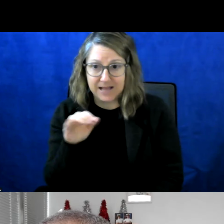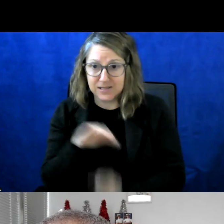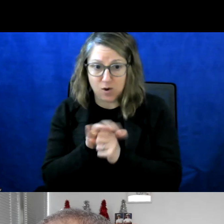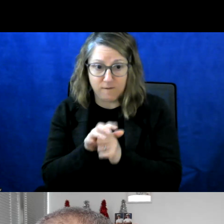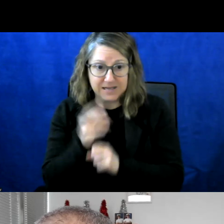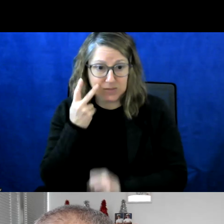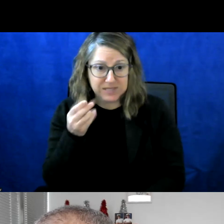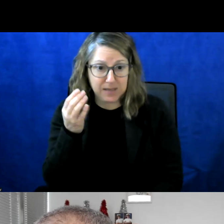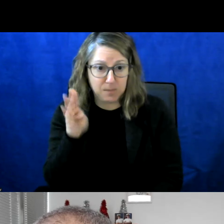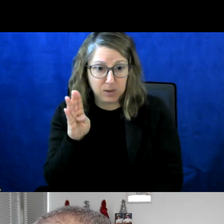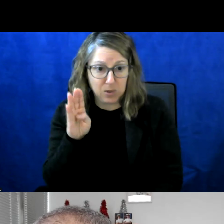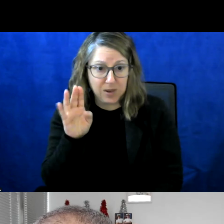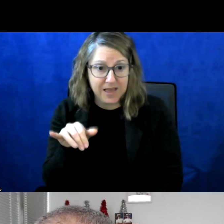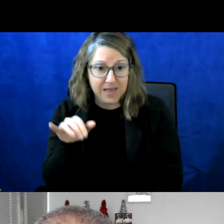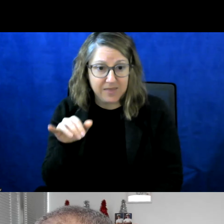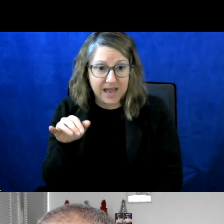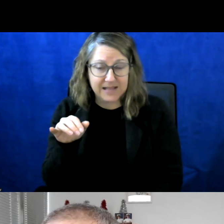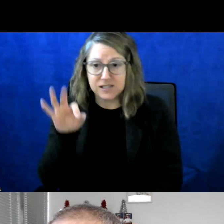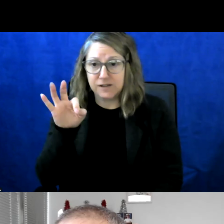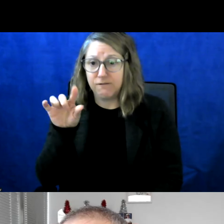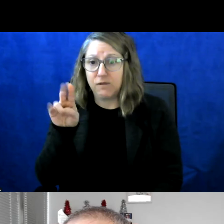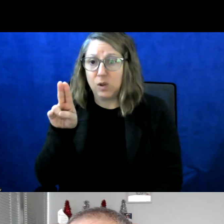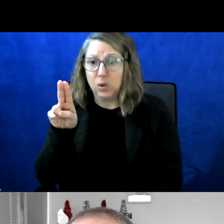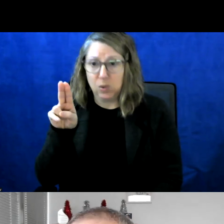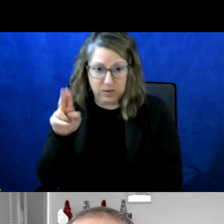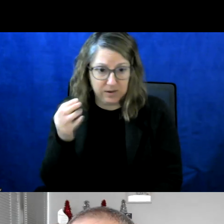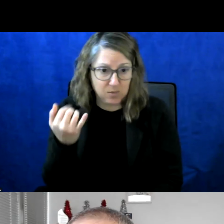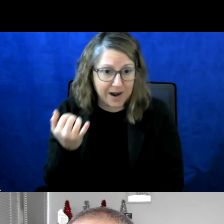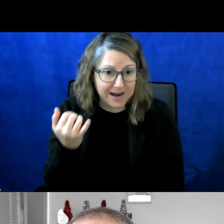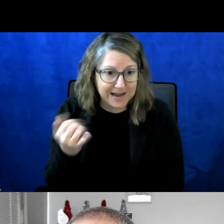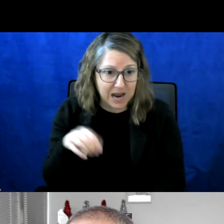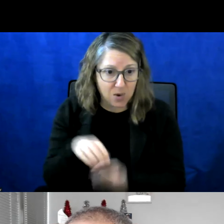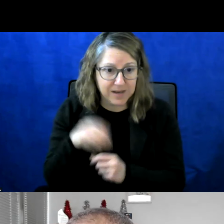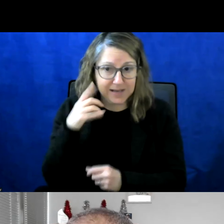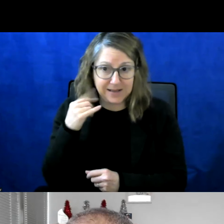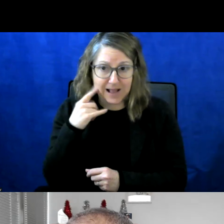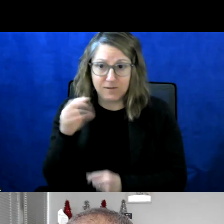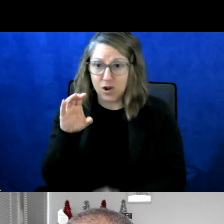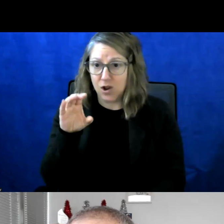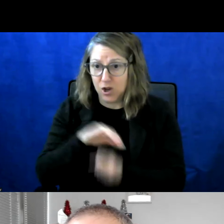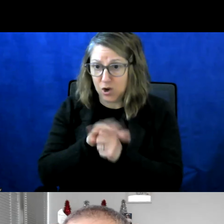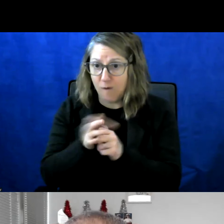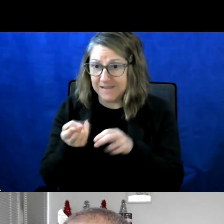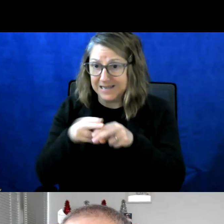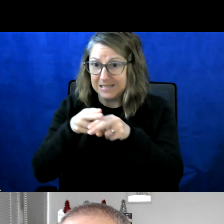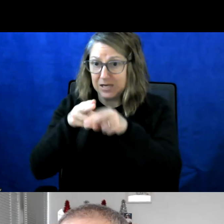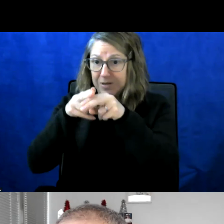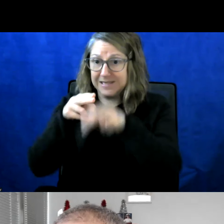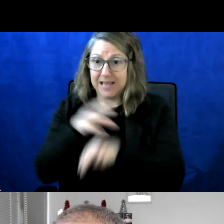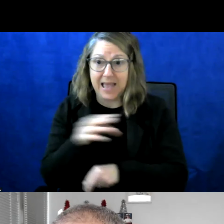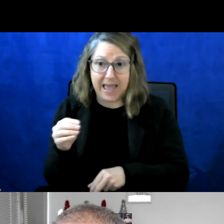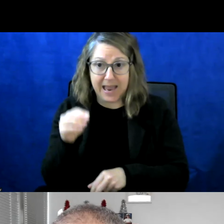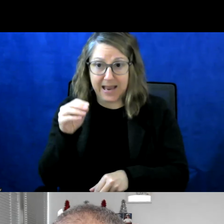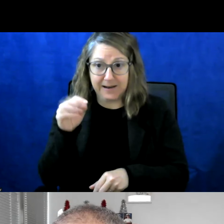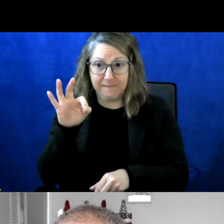blue? That's influenza. So right now in California, COVID is going up and